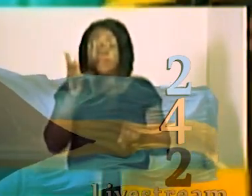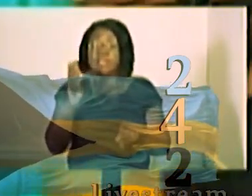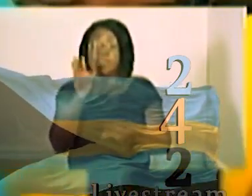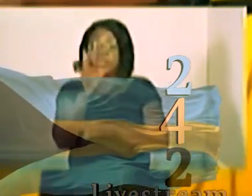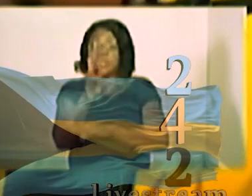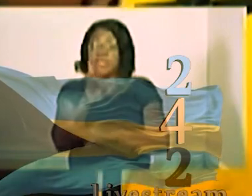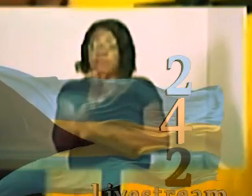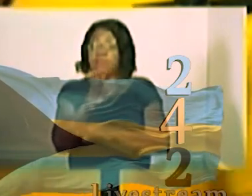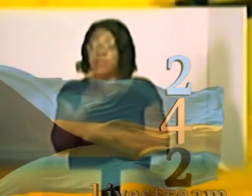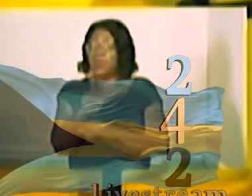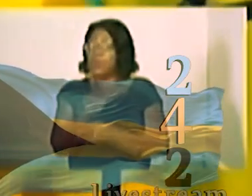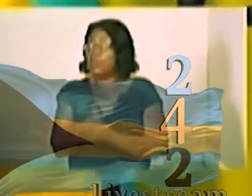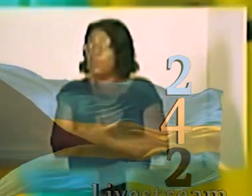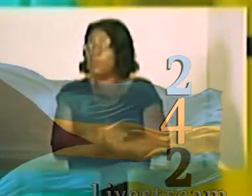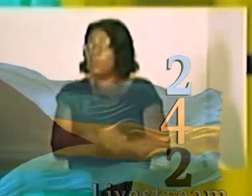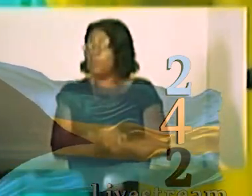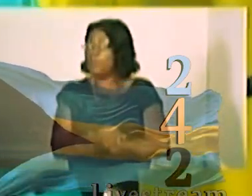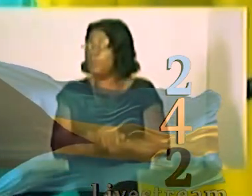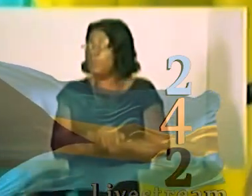afternoon.